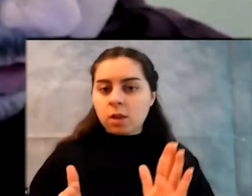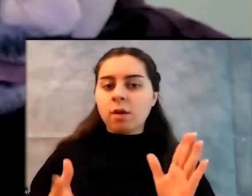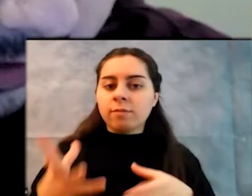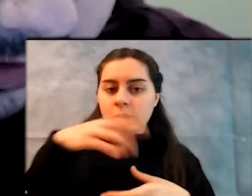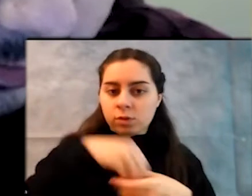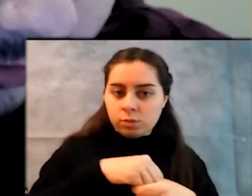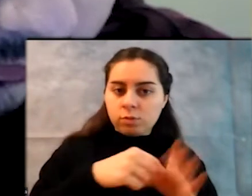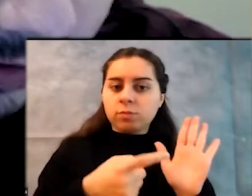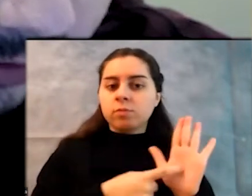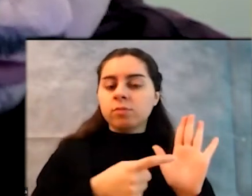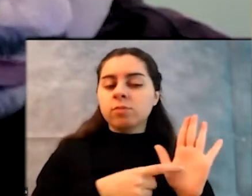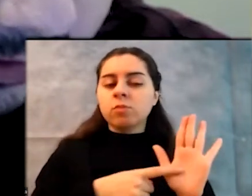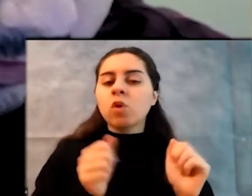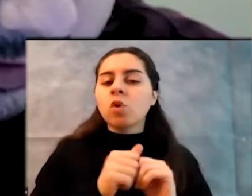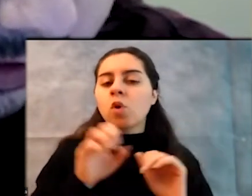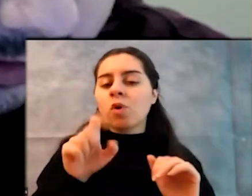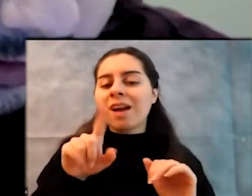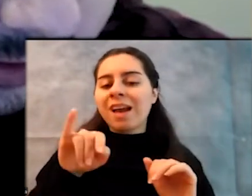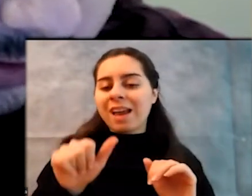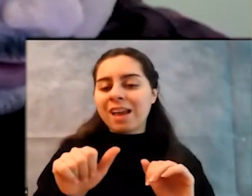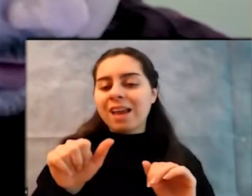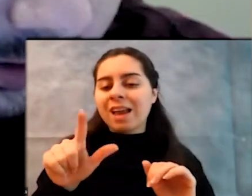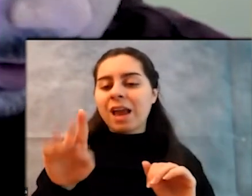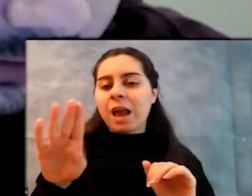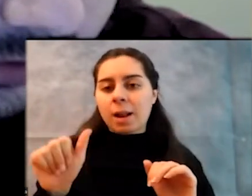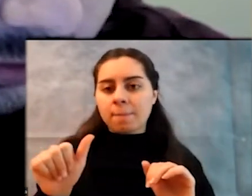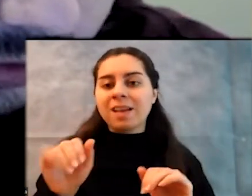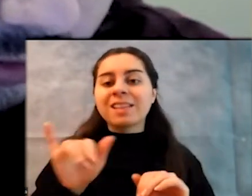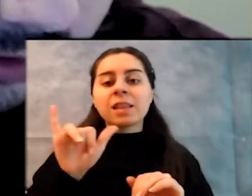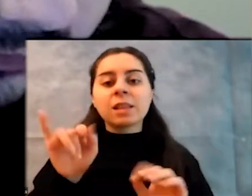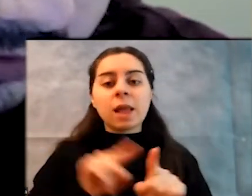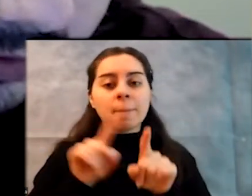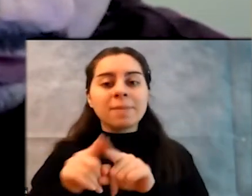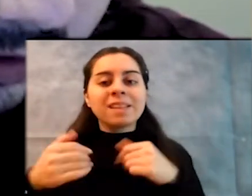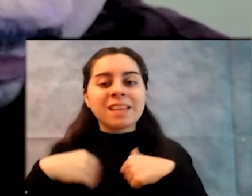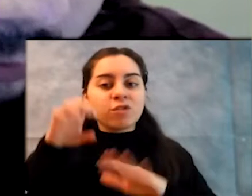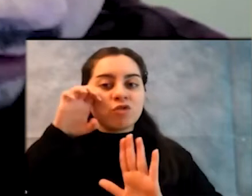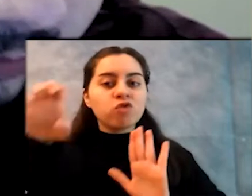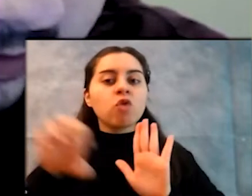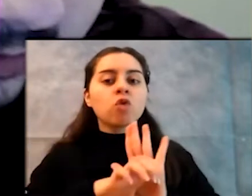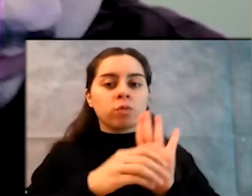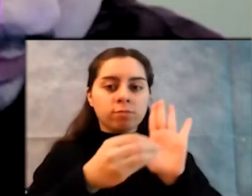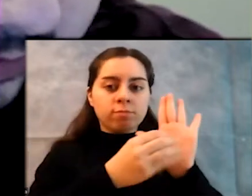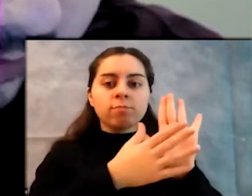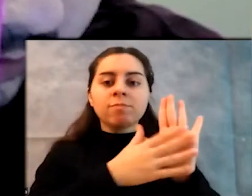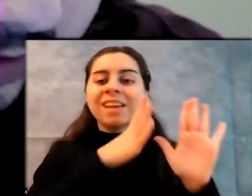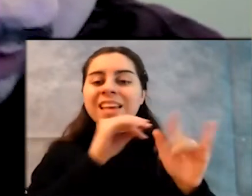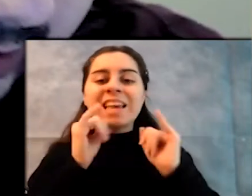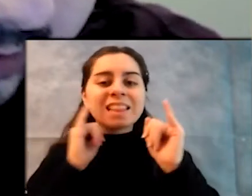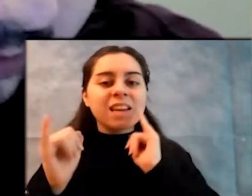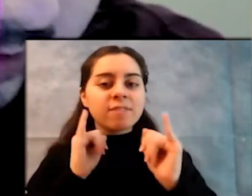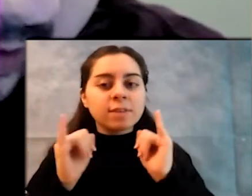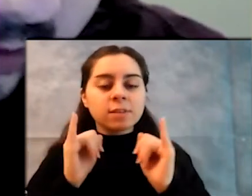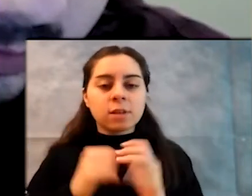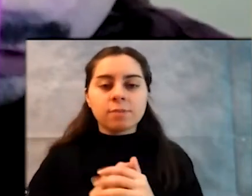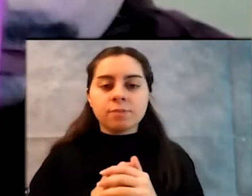Elia Alba as part of her Supper Club series, and illustrated individual short interviews with the participants. A closing